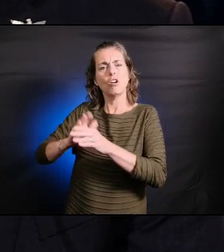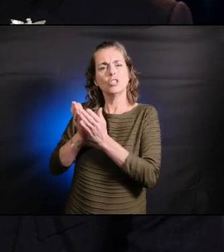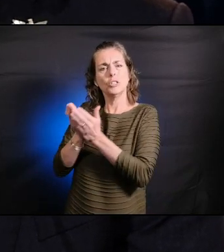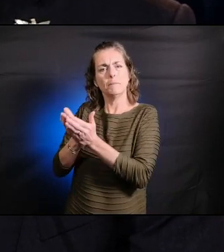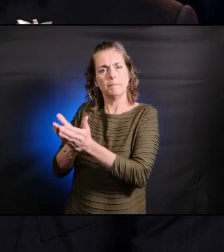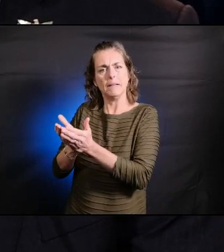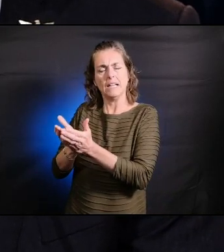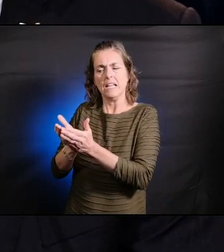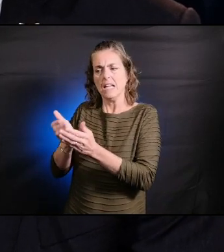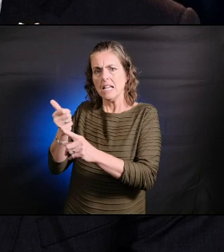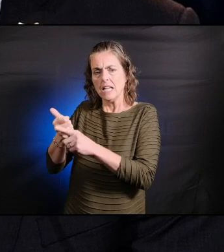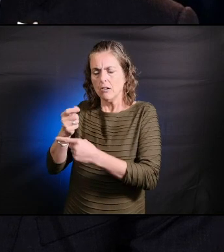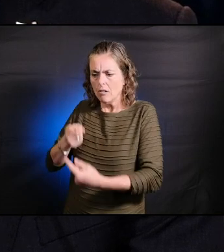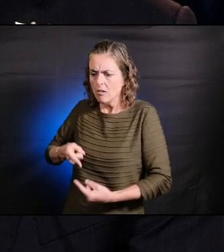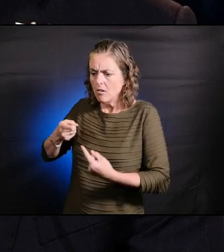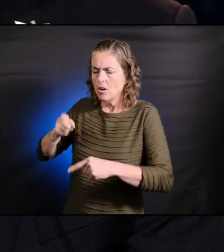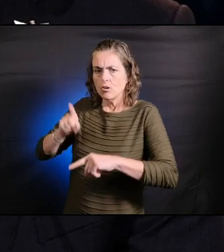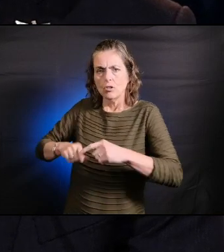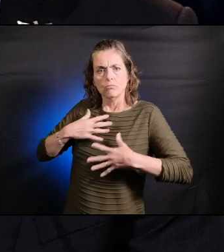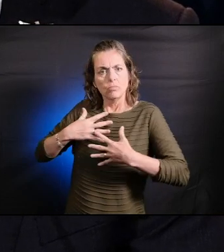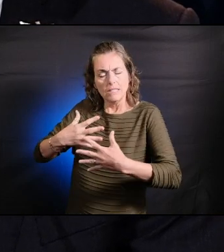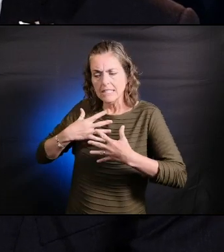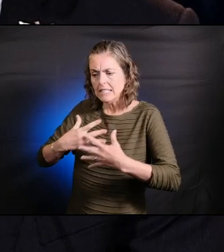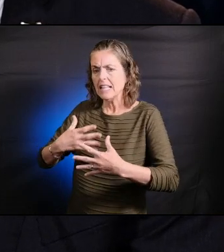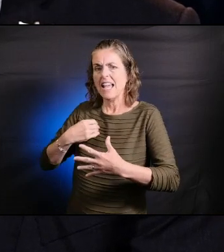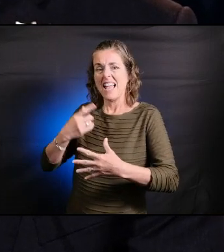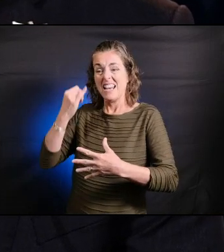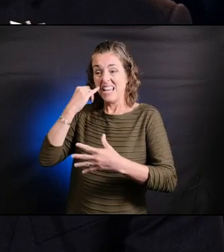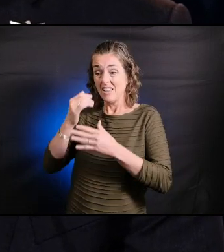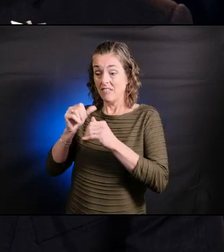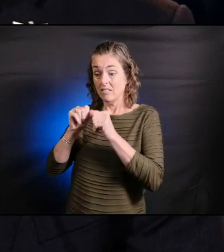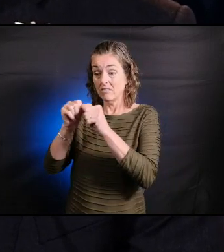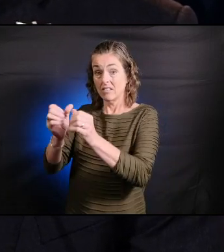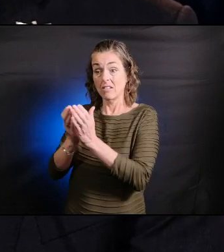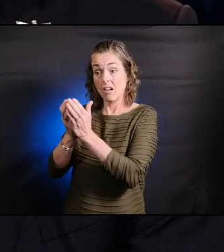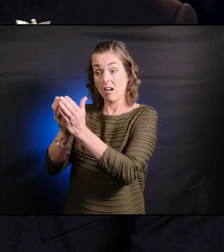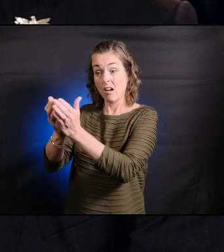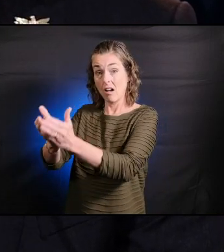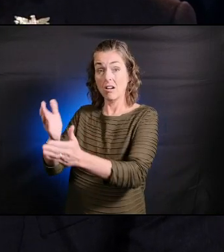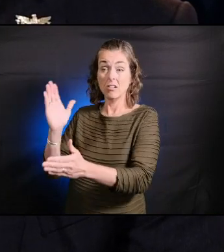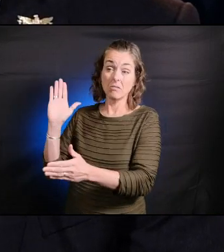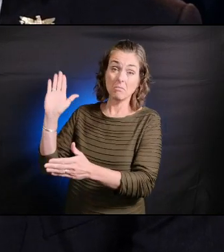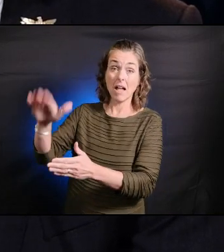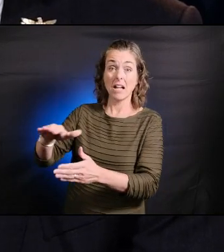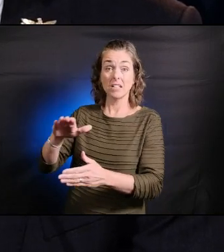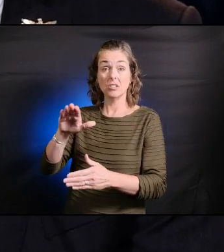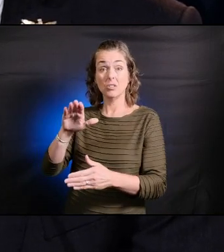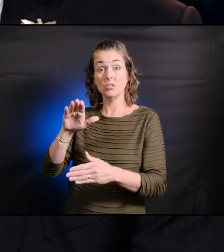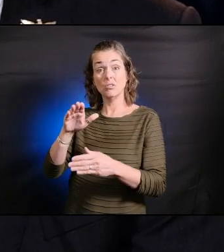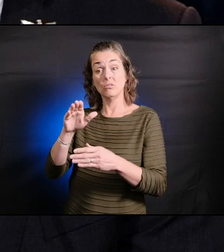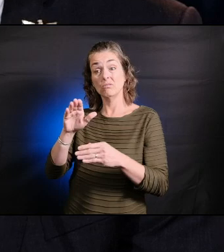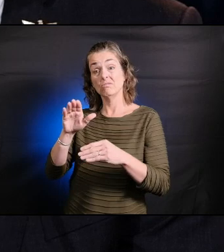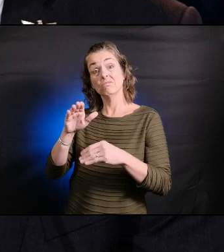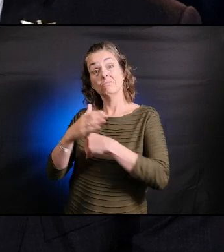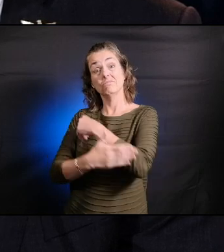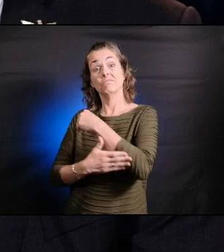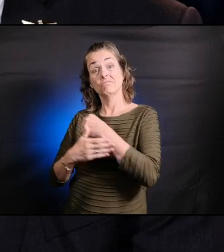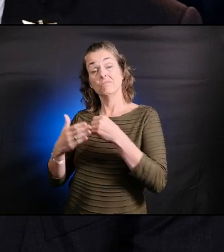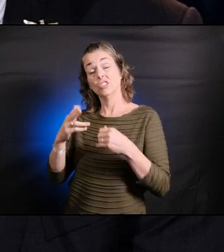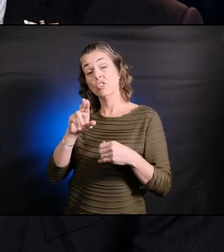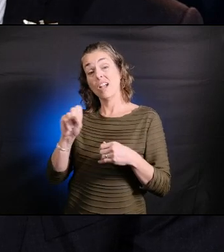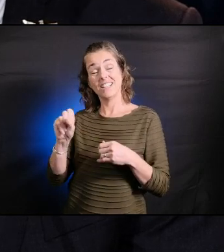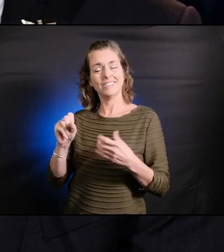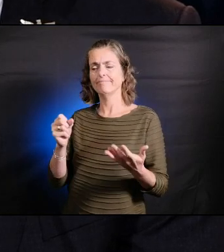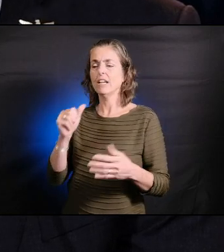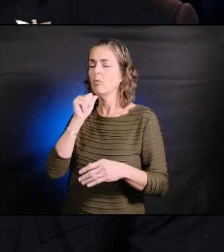distress and would not have survived a trip back to the U.S. mainland. We could not, as a people, as a government, in